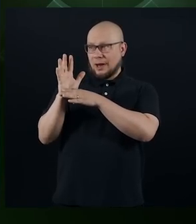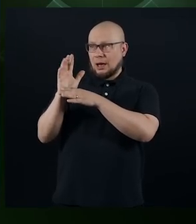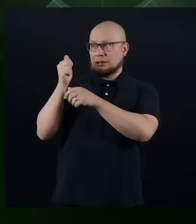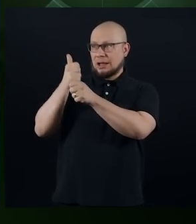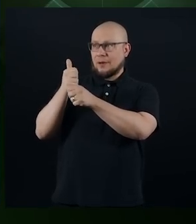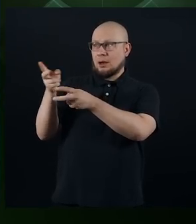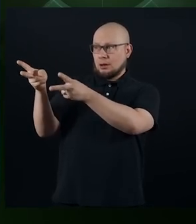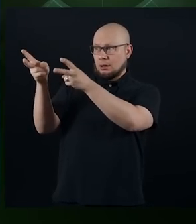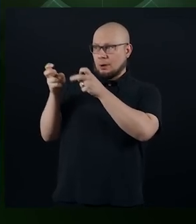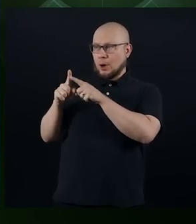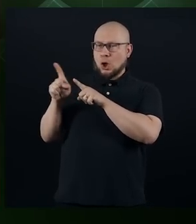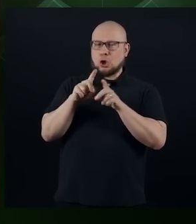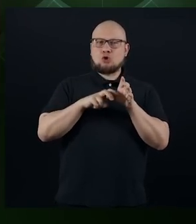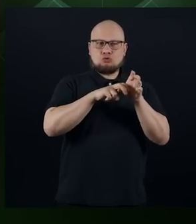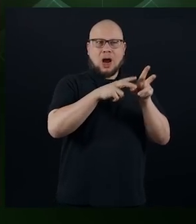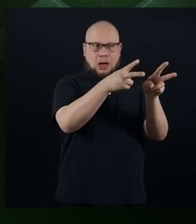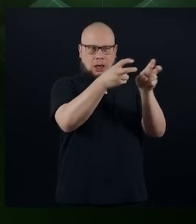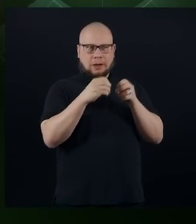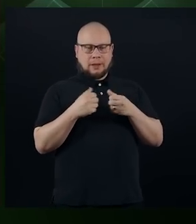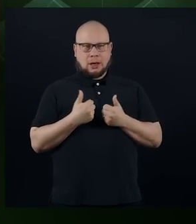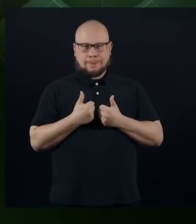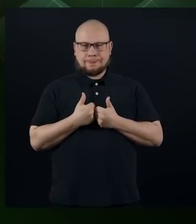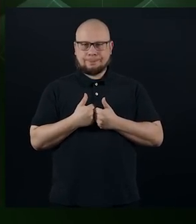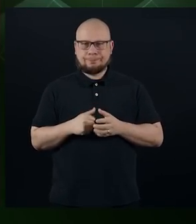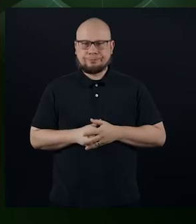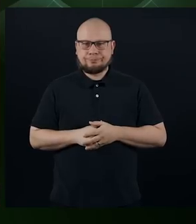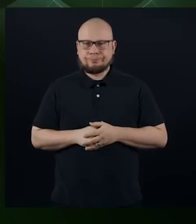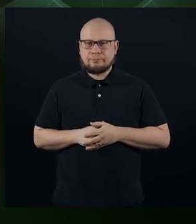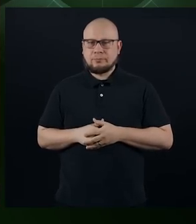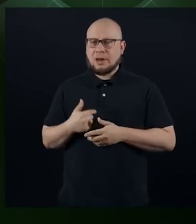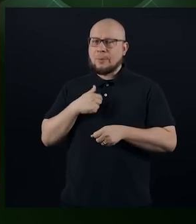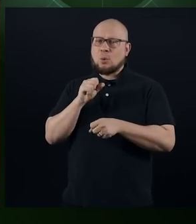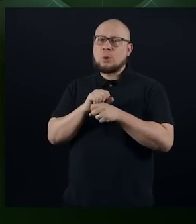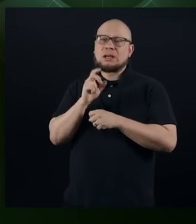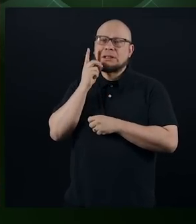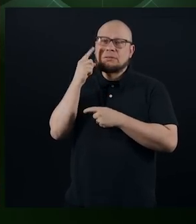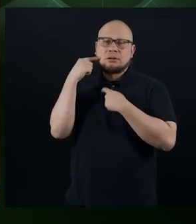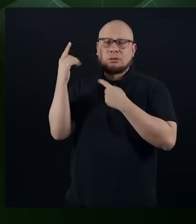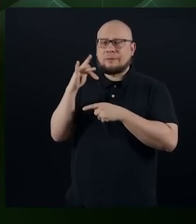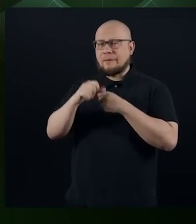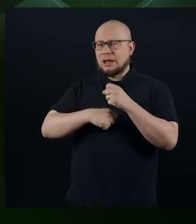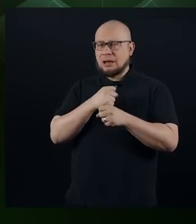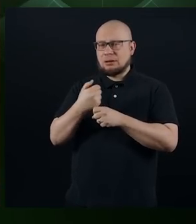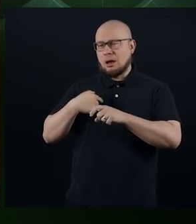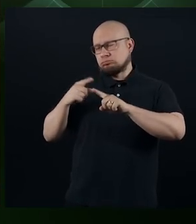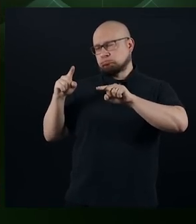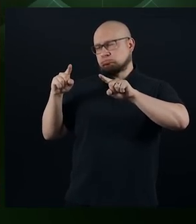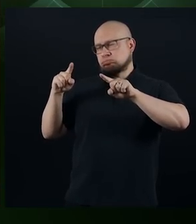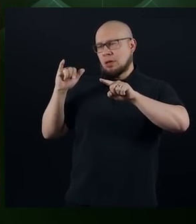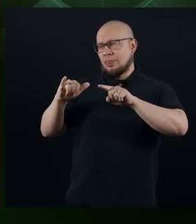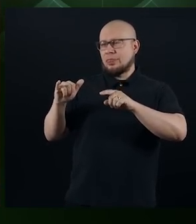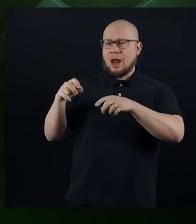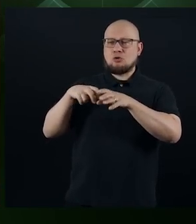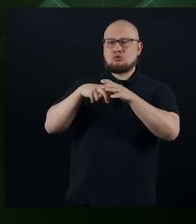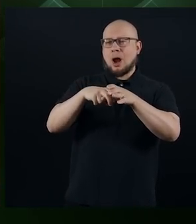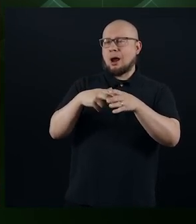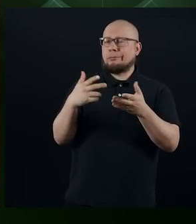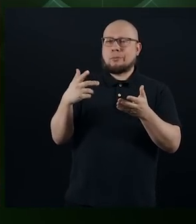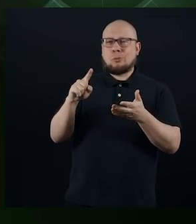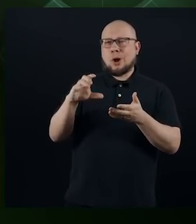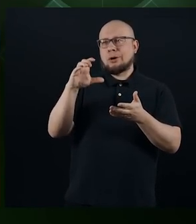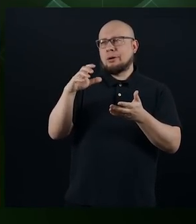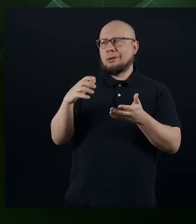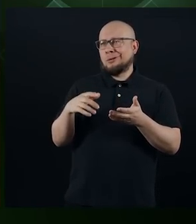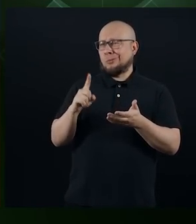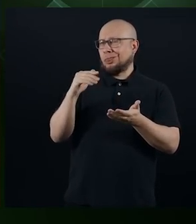collaboration, but also the ride. I've been working at games at Disney for over 25 years, and I've been coming to Disneyland my entire life. I've probably been on this ride